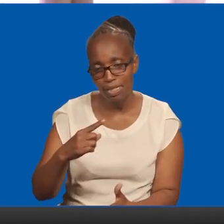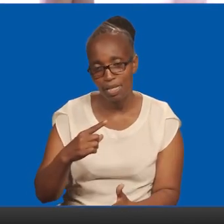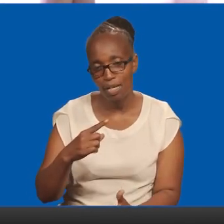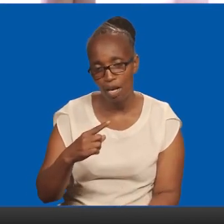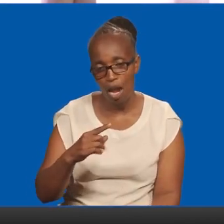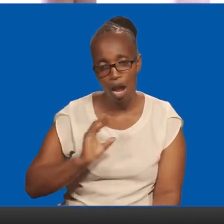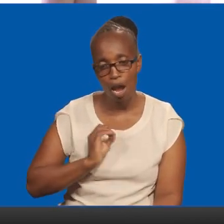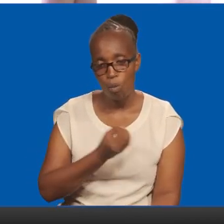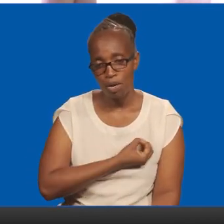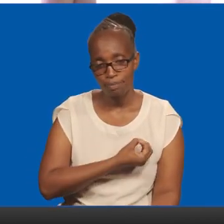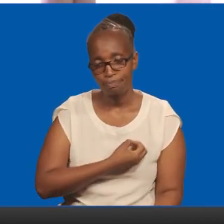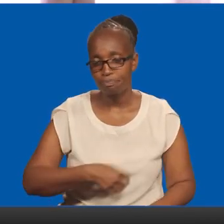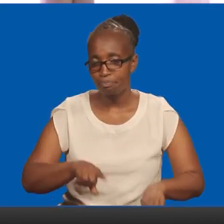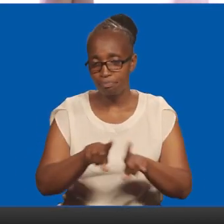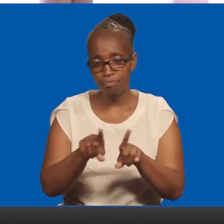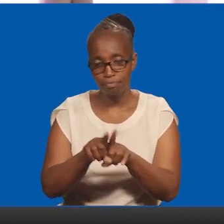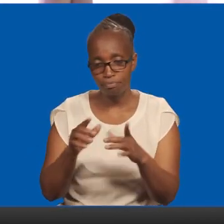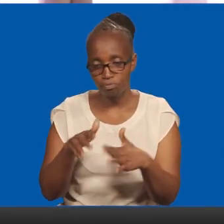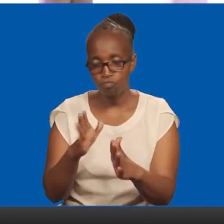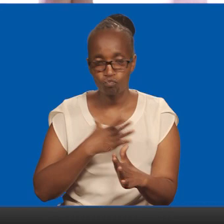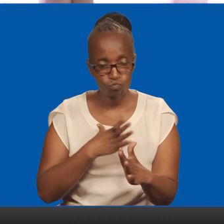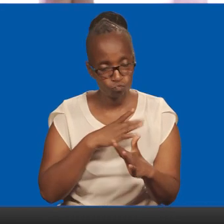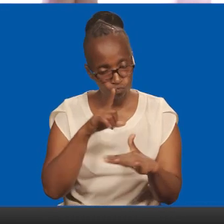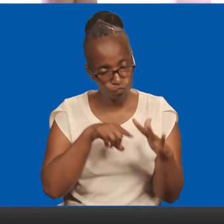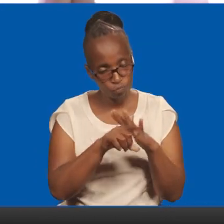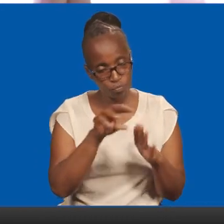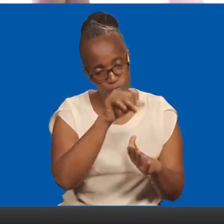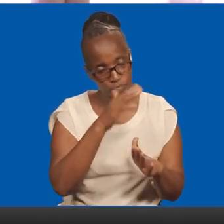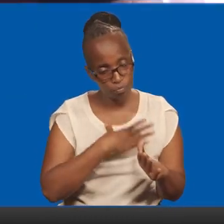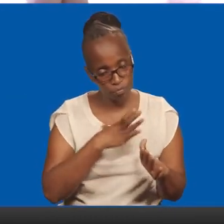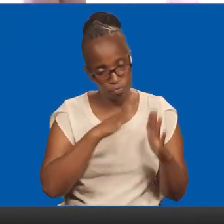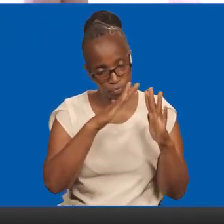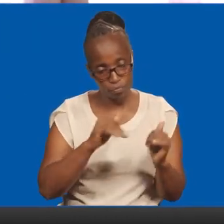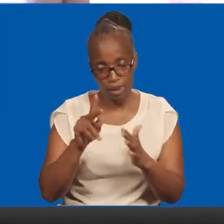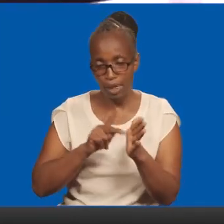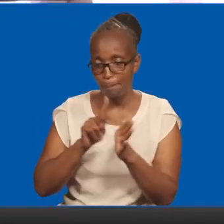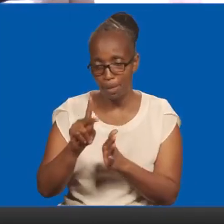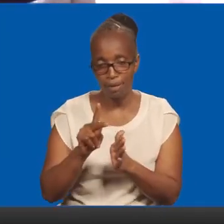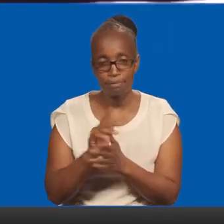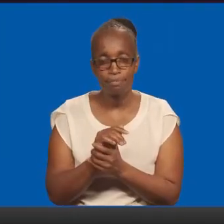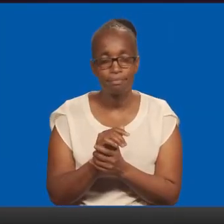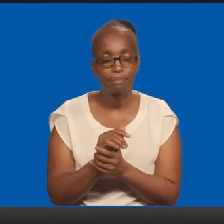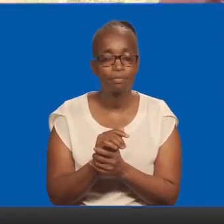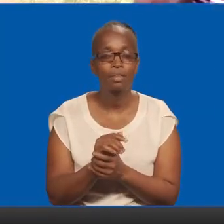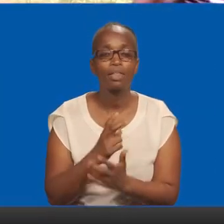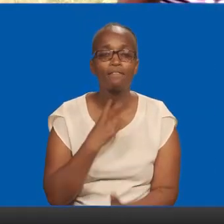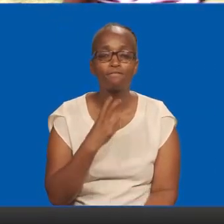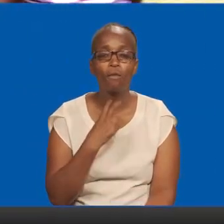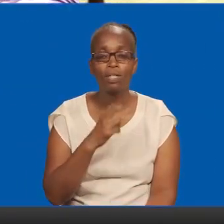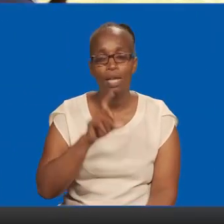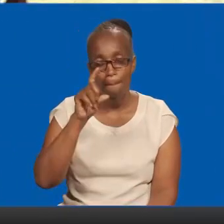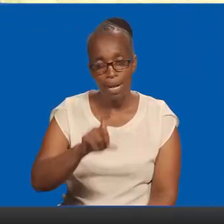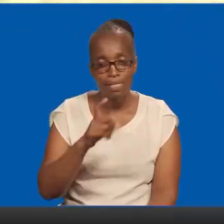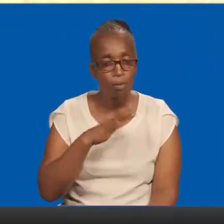into someone's house, that person pays. That person doesn't give a loan, and our voice has to be clear.